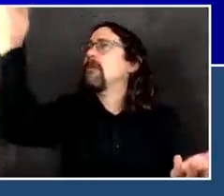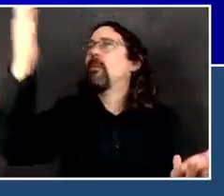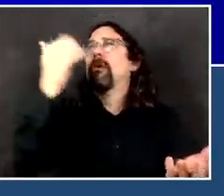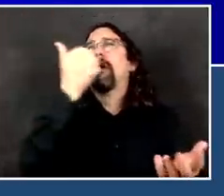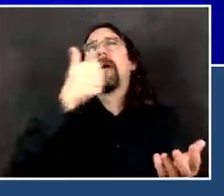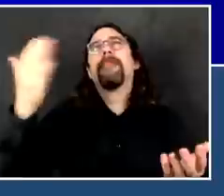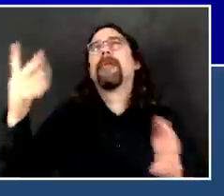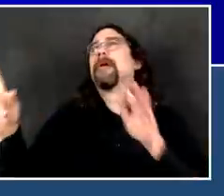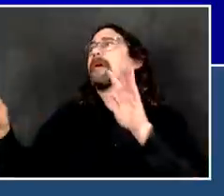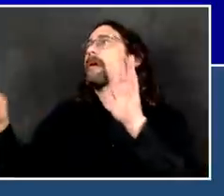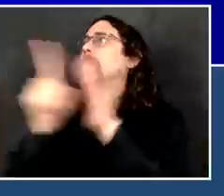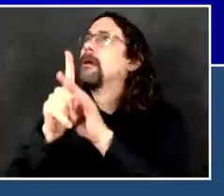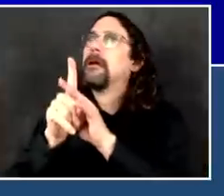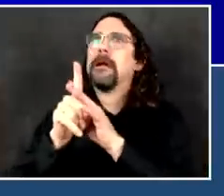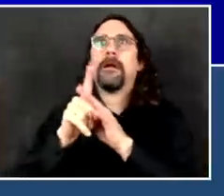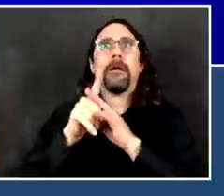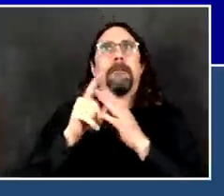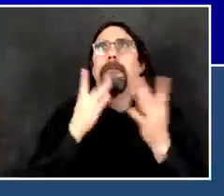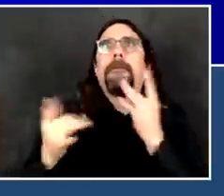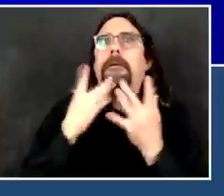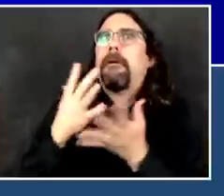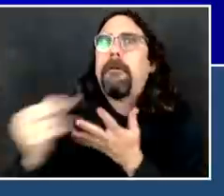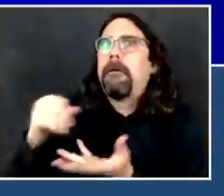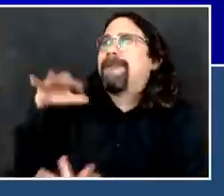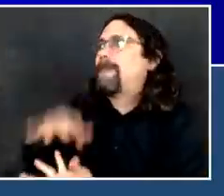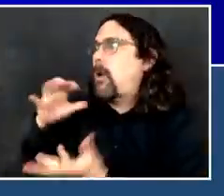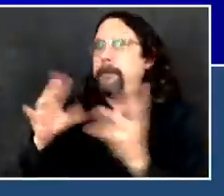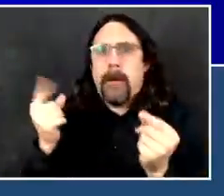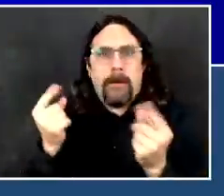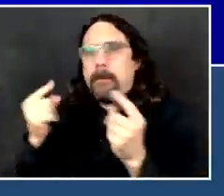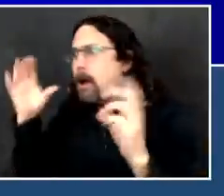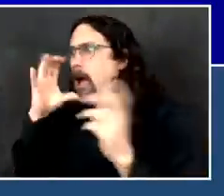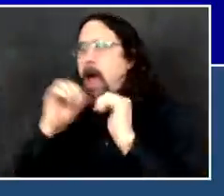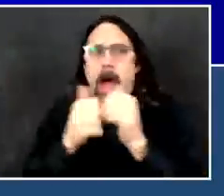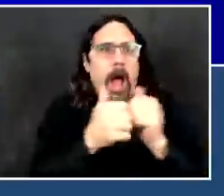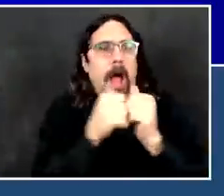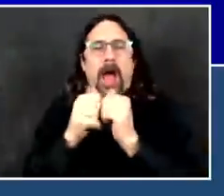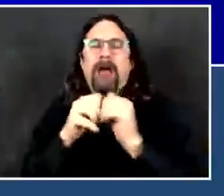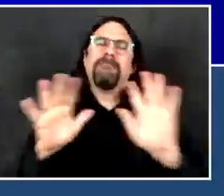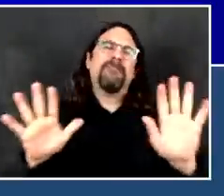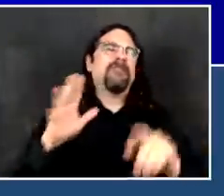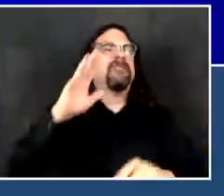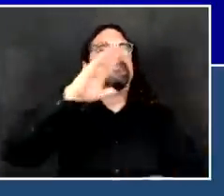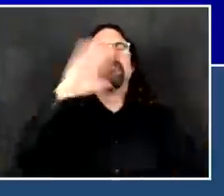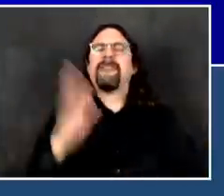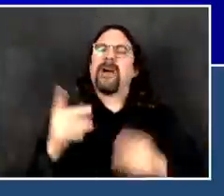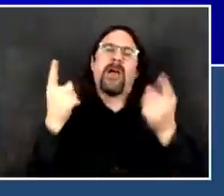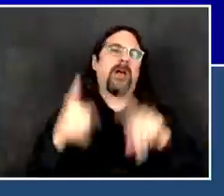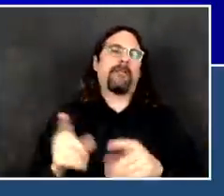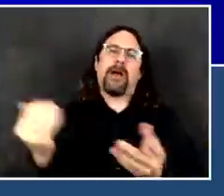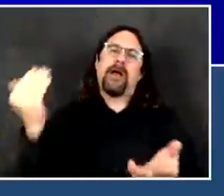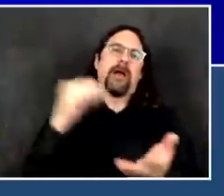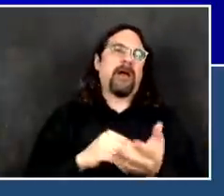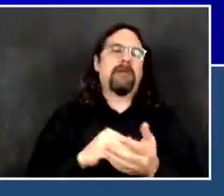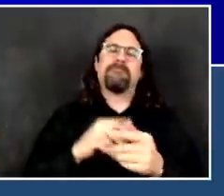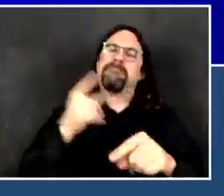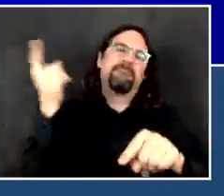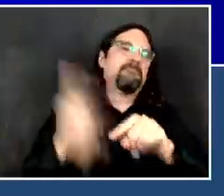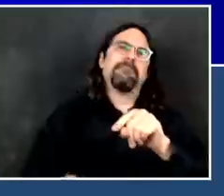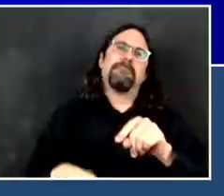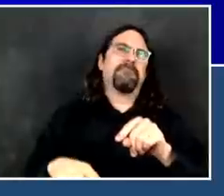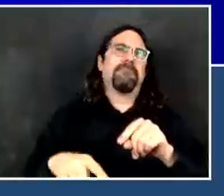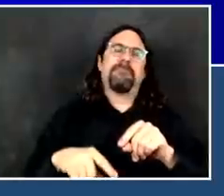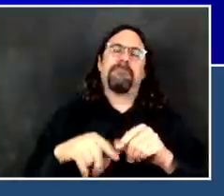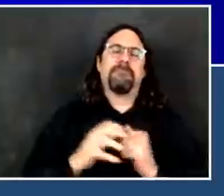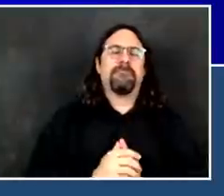protect us now and into the future. This is something we now have that can never be taken away from us. This is something we make here